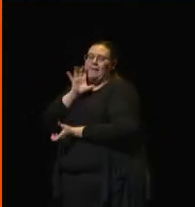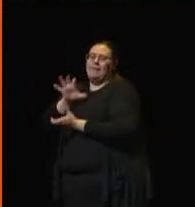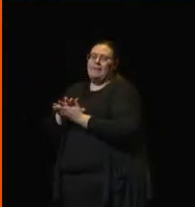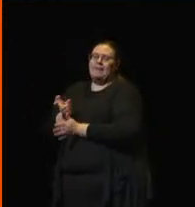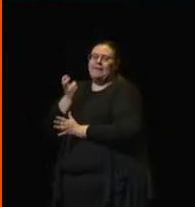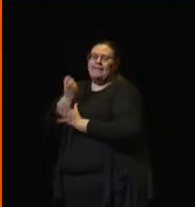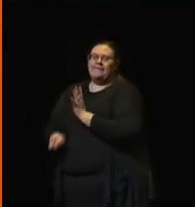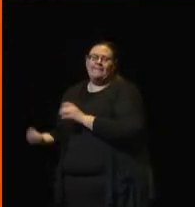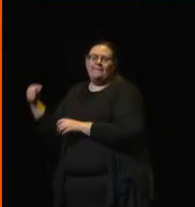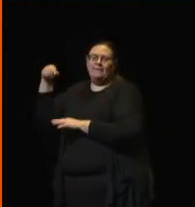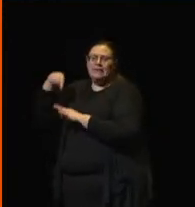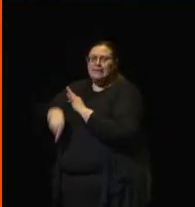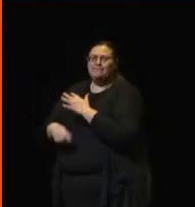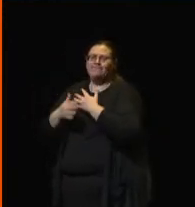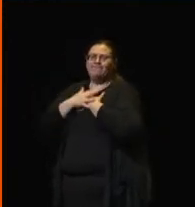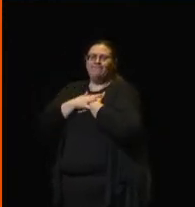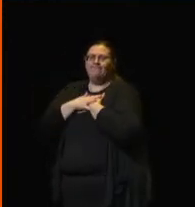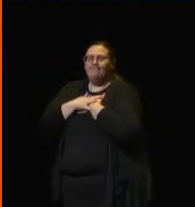deeply.